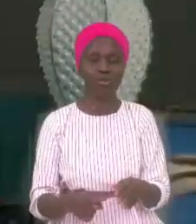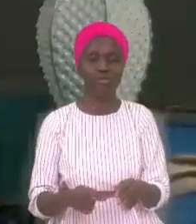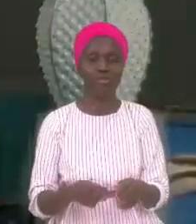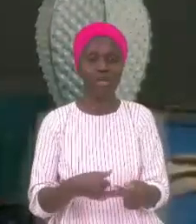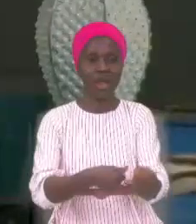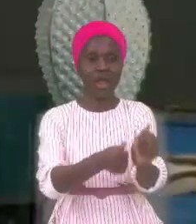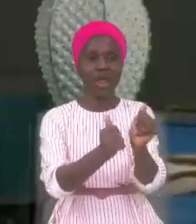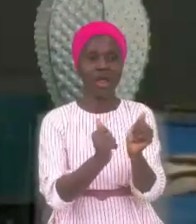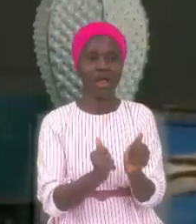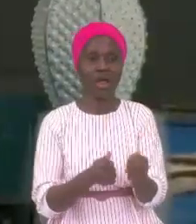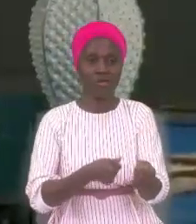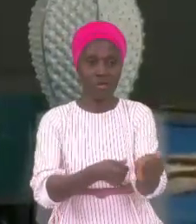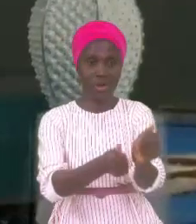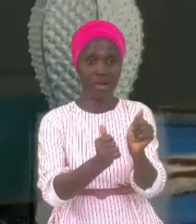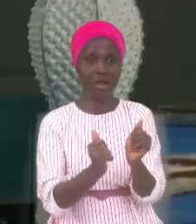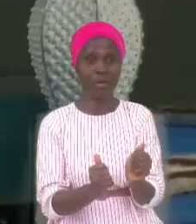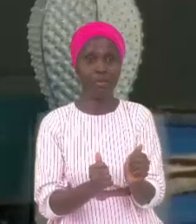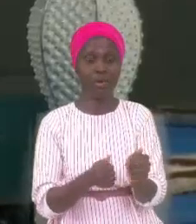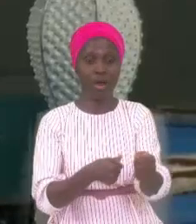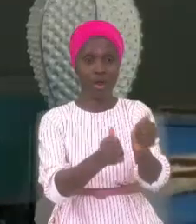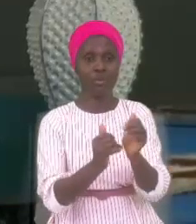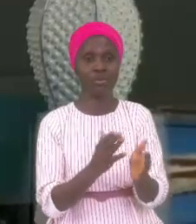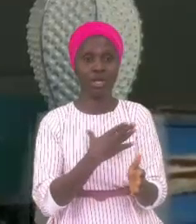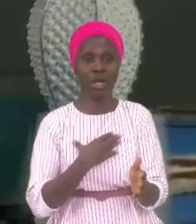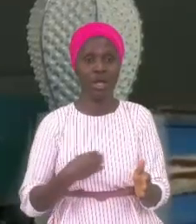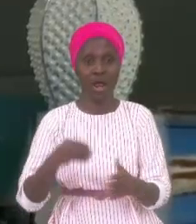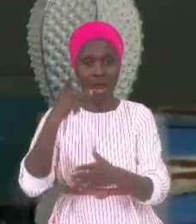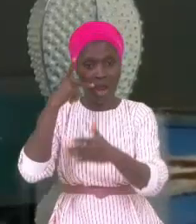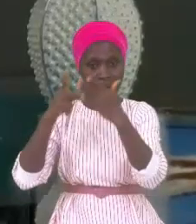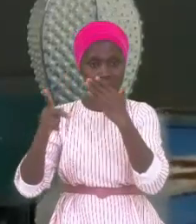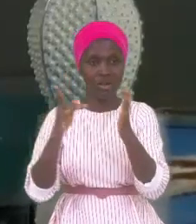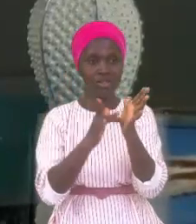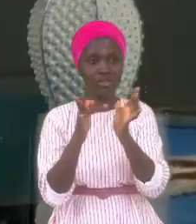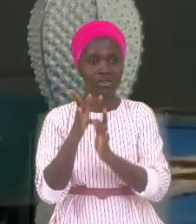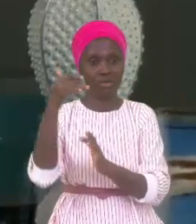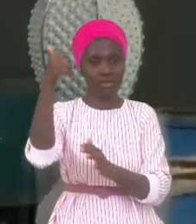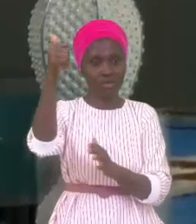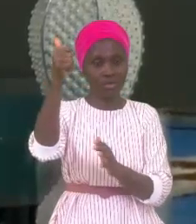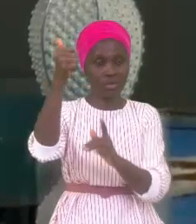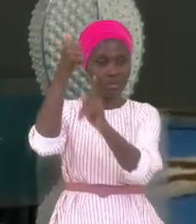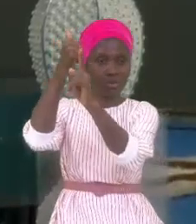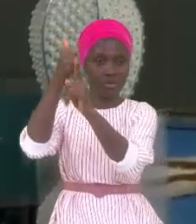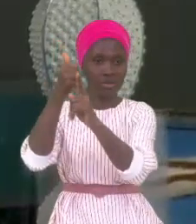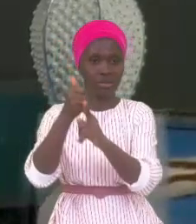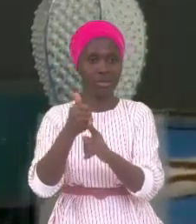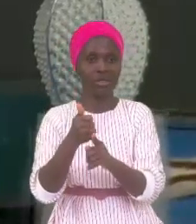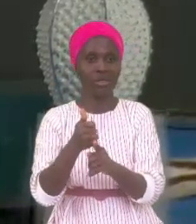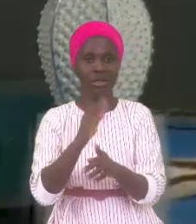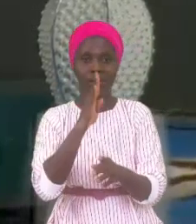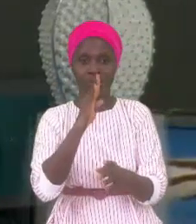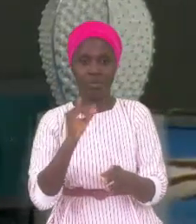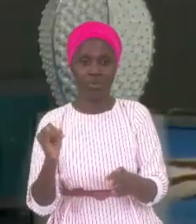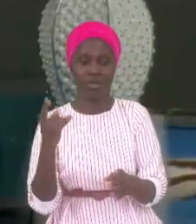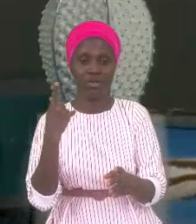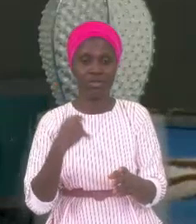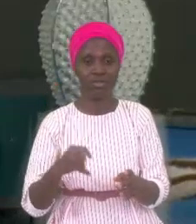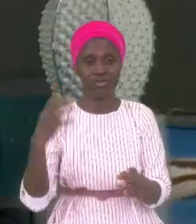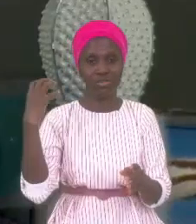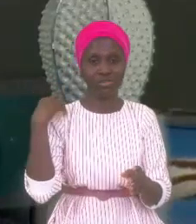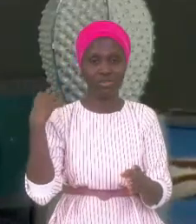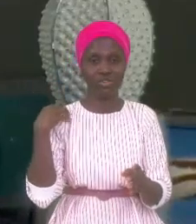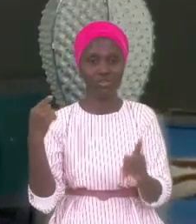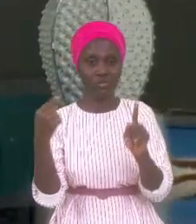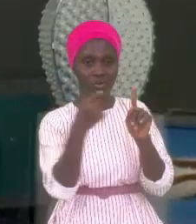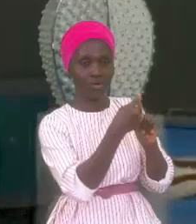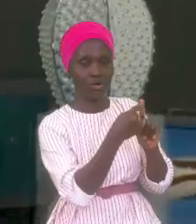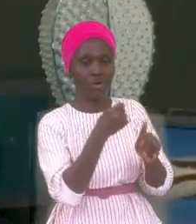the prophets, Jesus Christ himself being the chief cornerstone. In verse